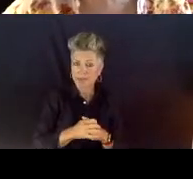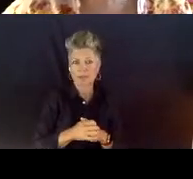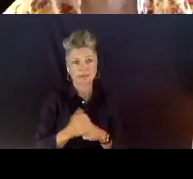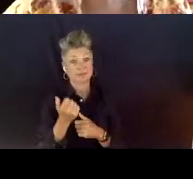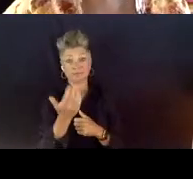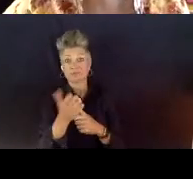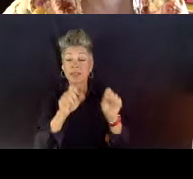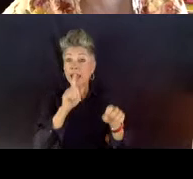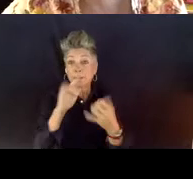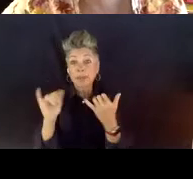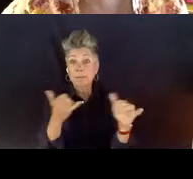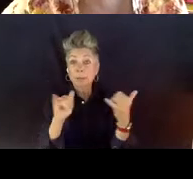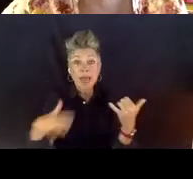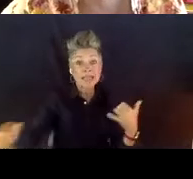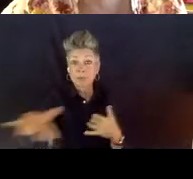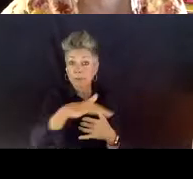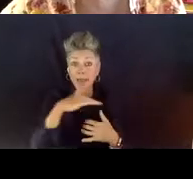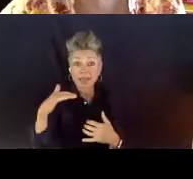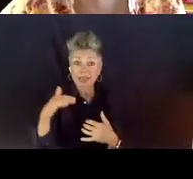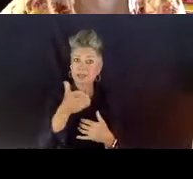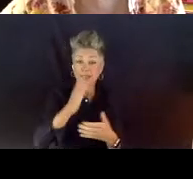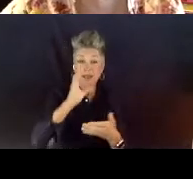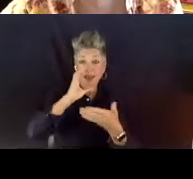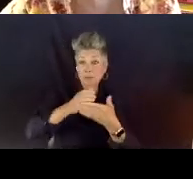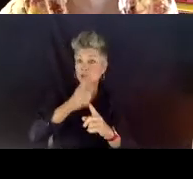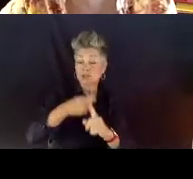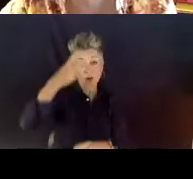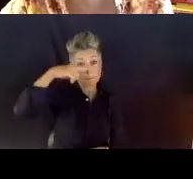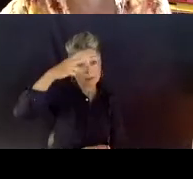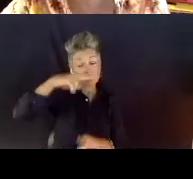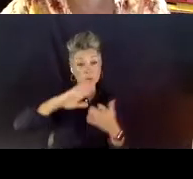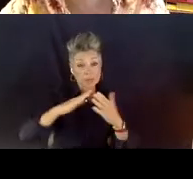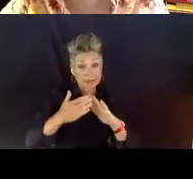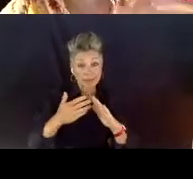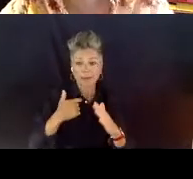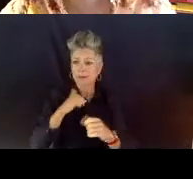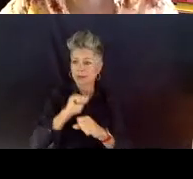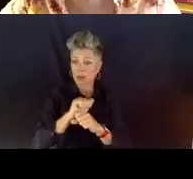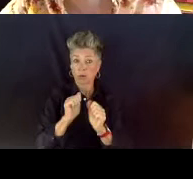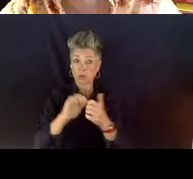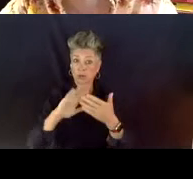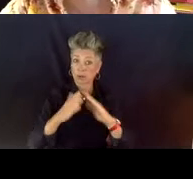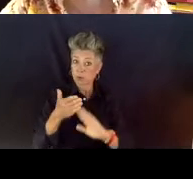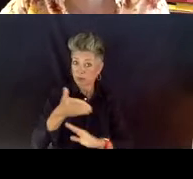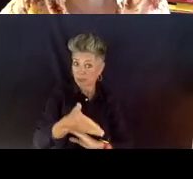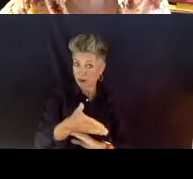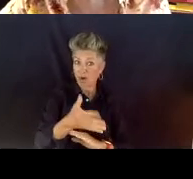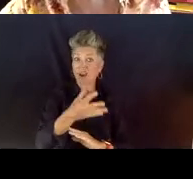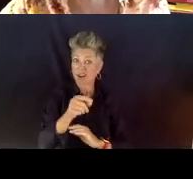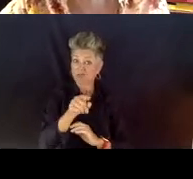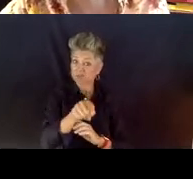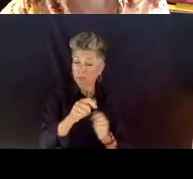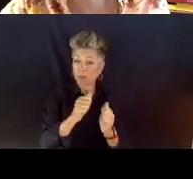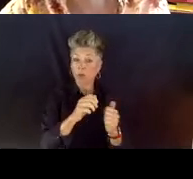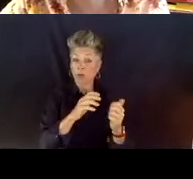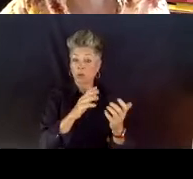actually images from Mexico City, where I worked with a community there and with the mayor's office,